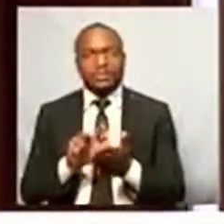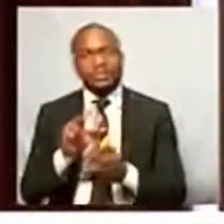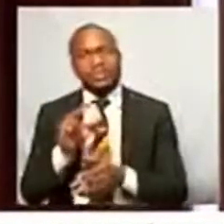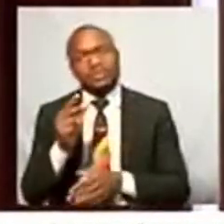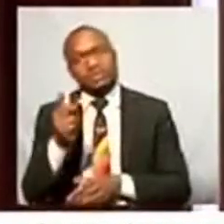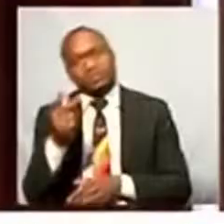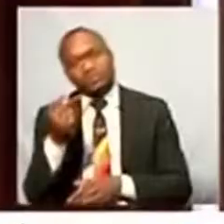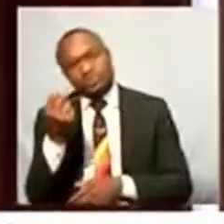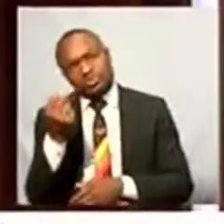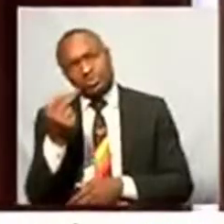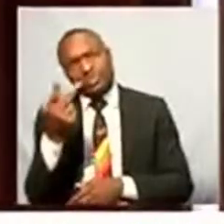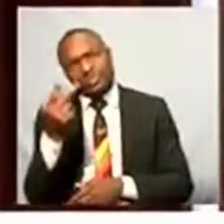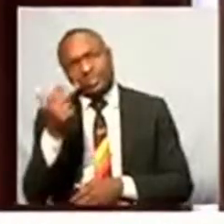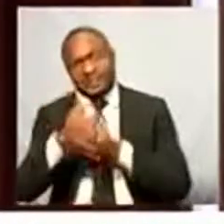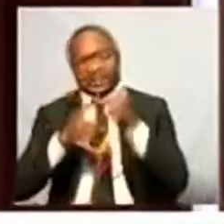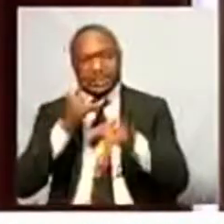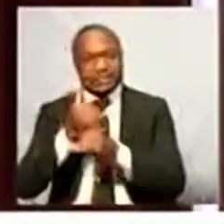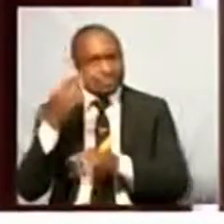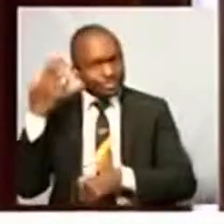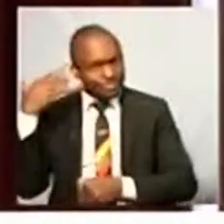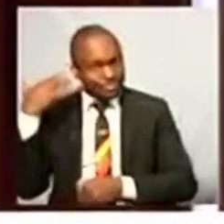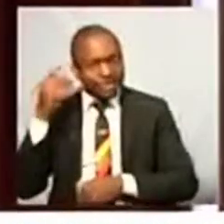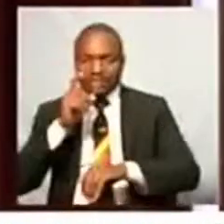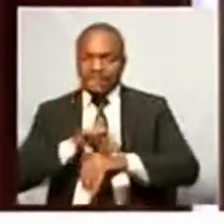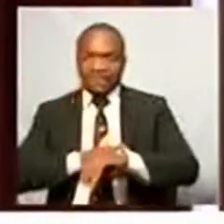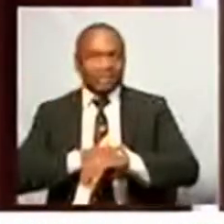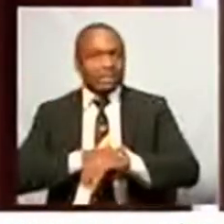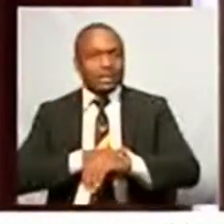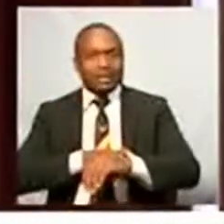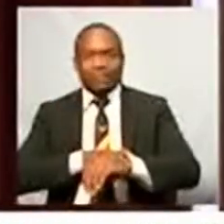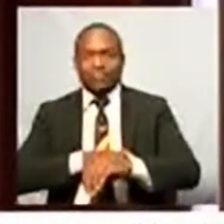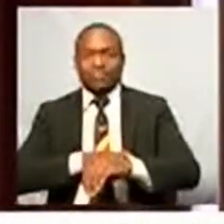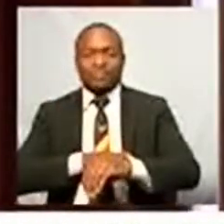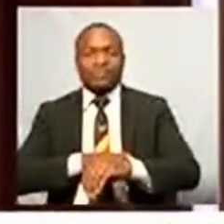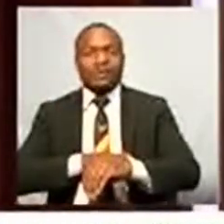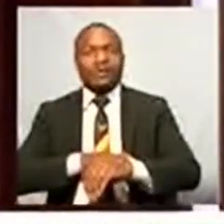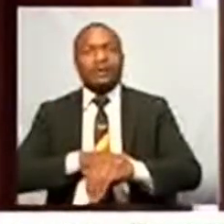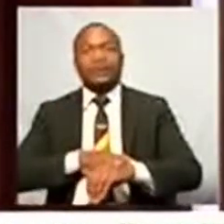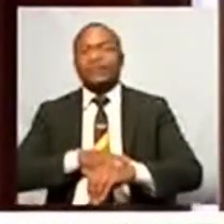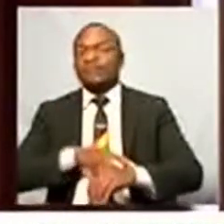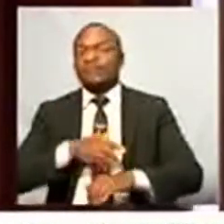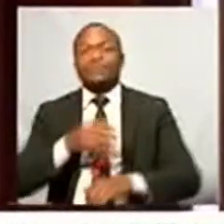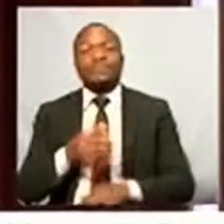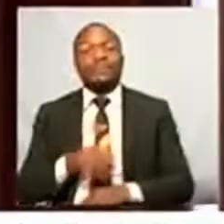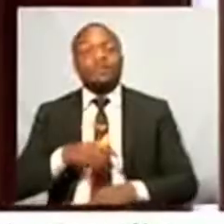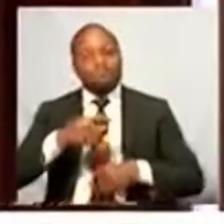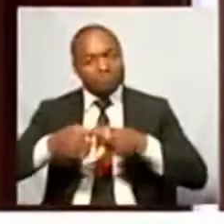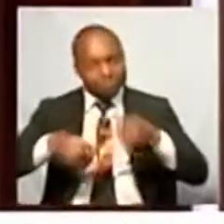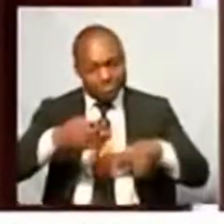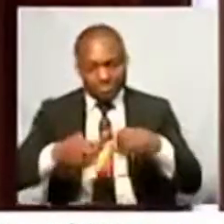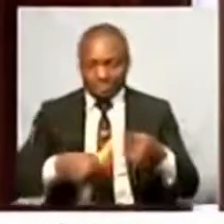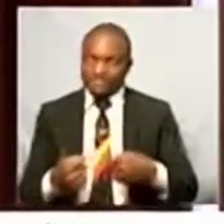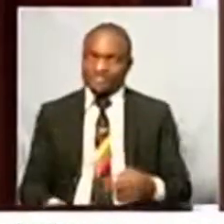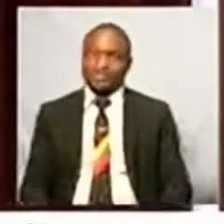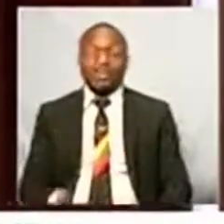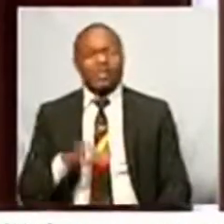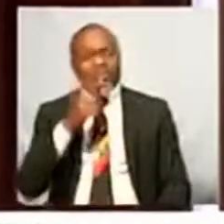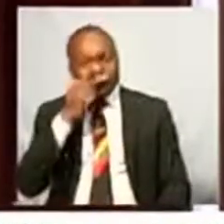13 years ago, and time has actually passed. We have seen so many acts that have actually been